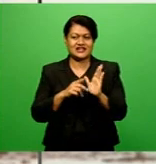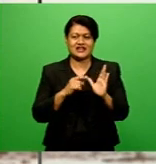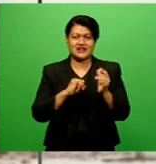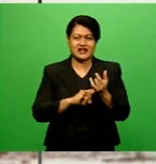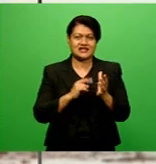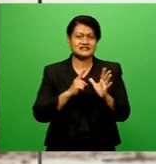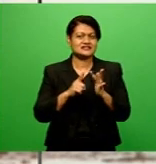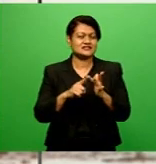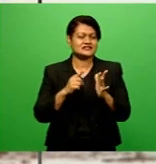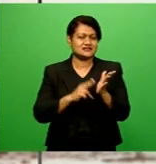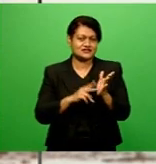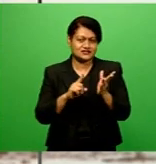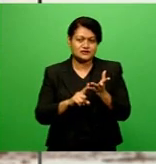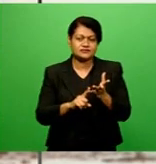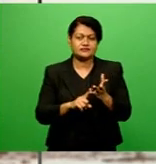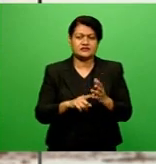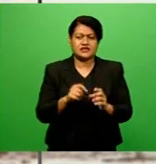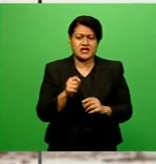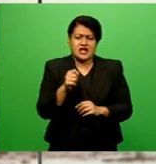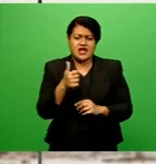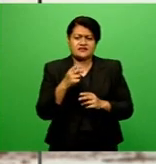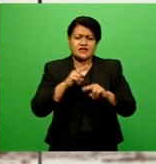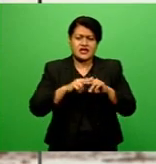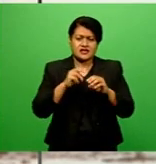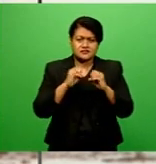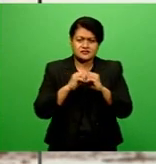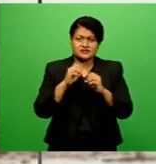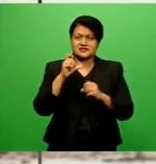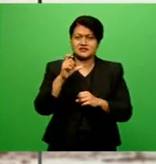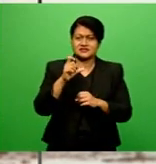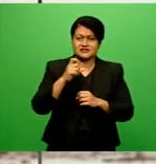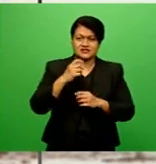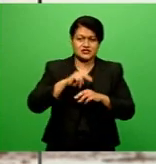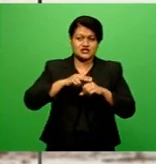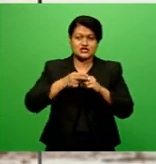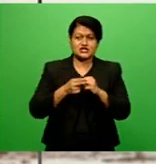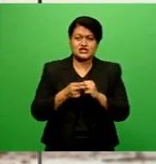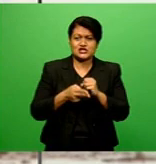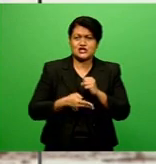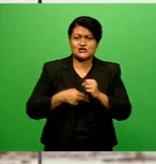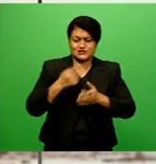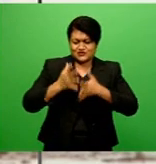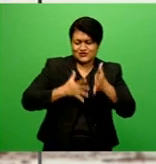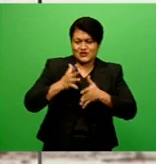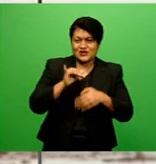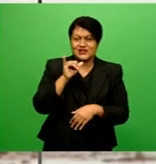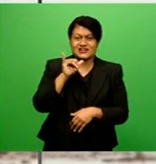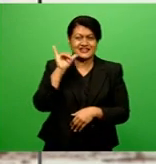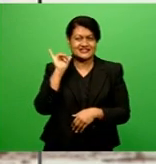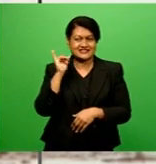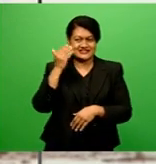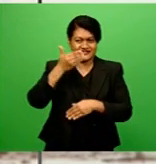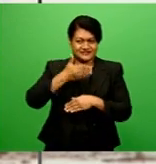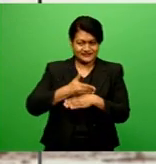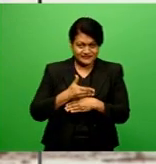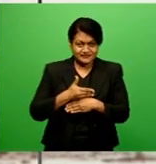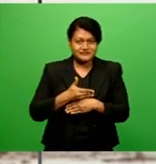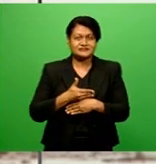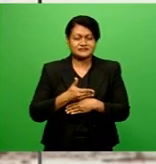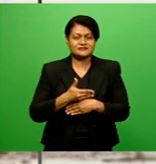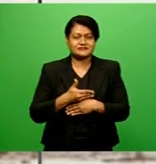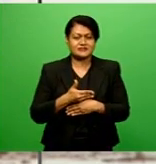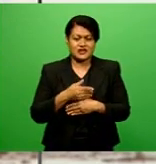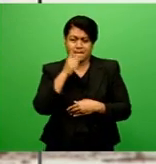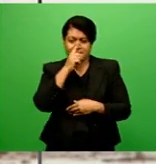festive season. After FBC News ran a story on the More family last night, we were inundated with calls and messages from people wanting